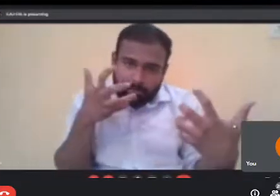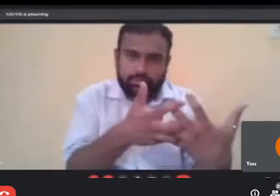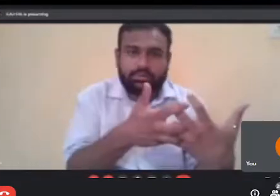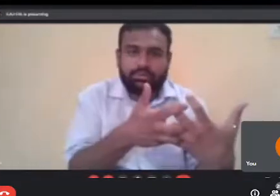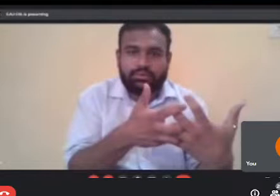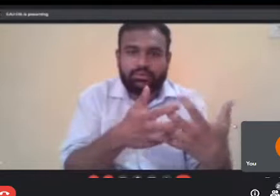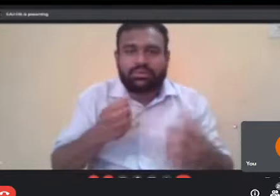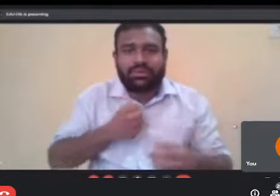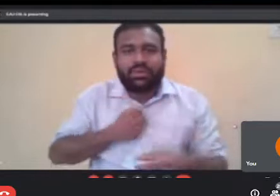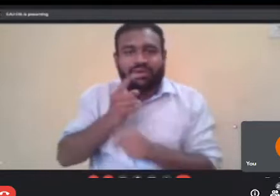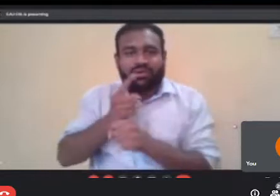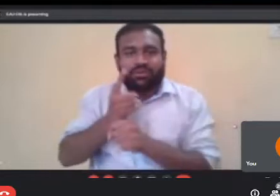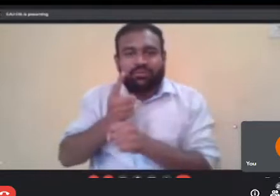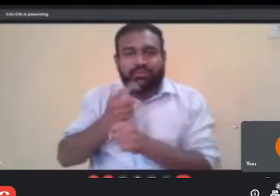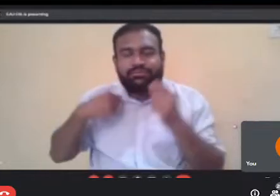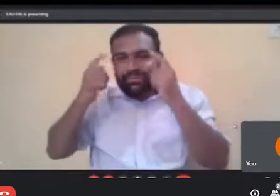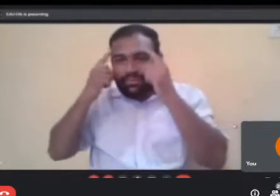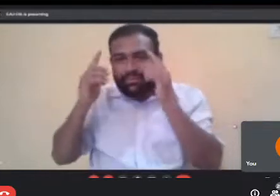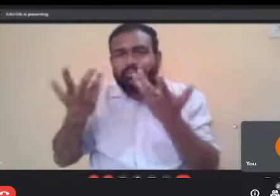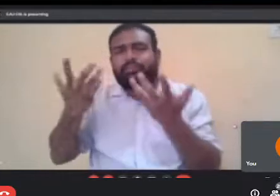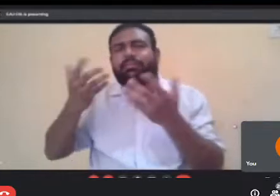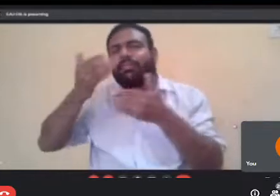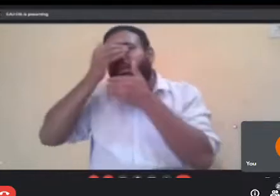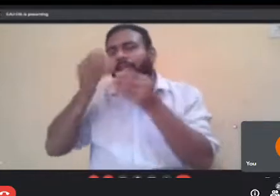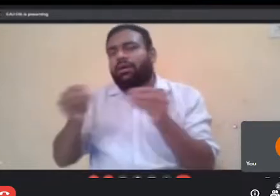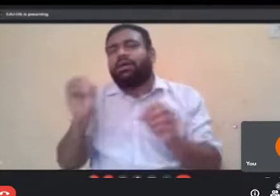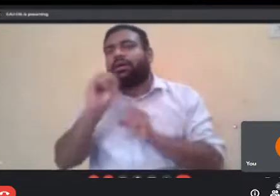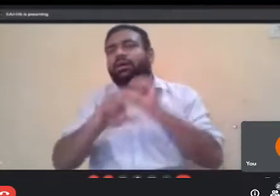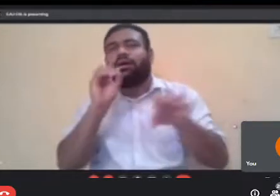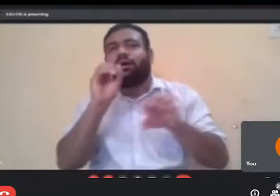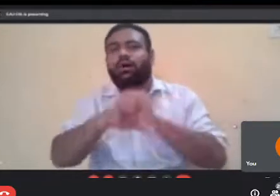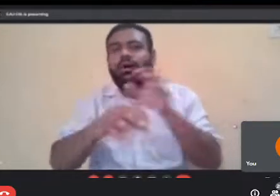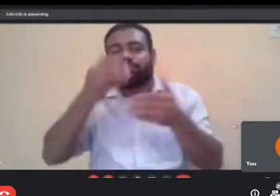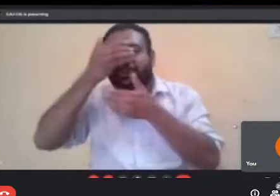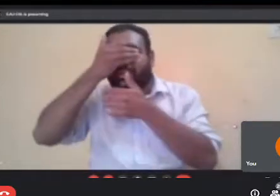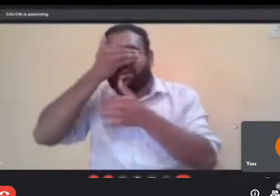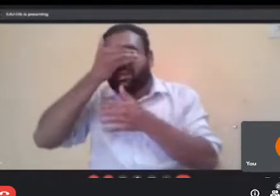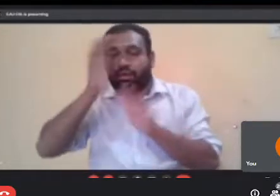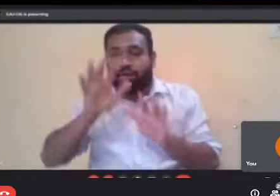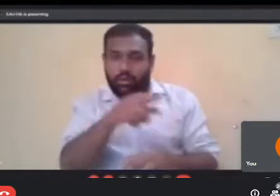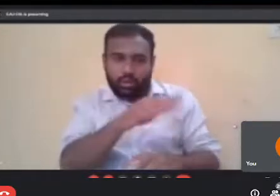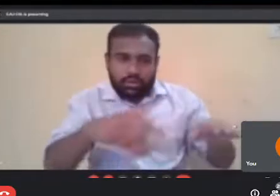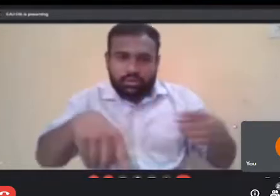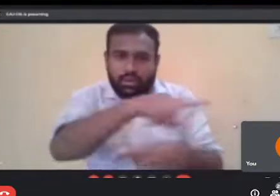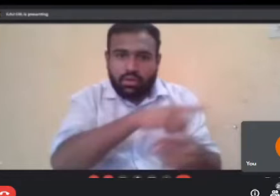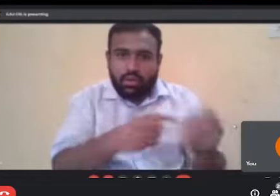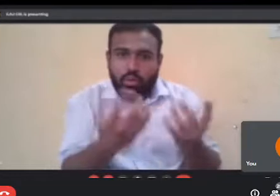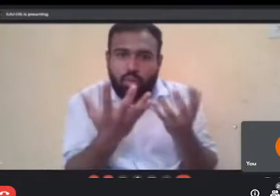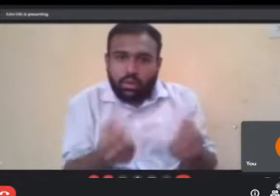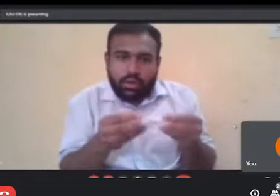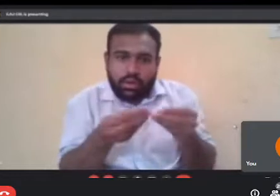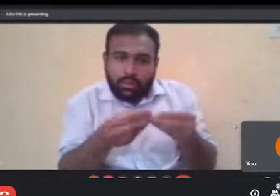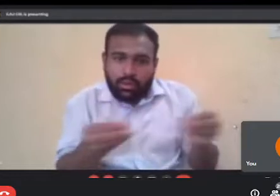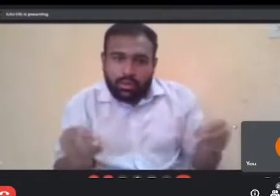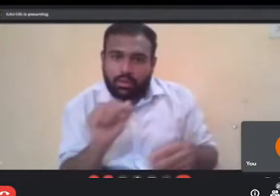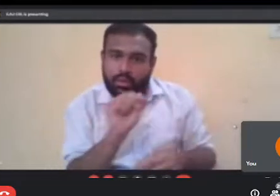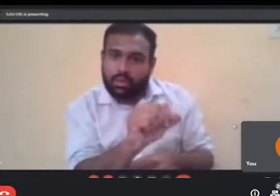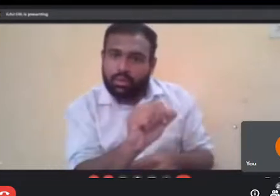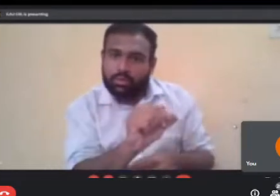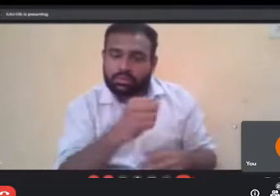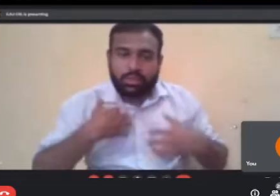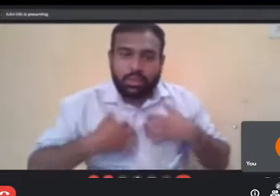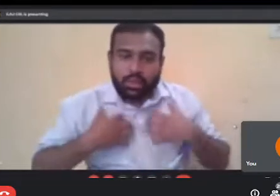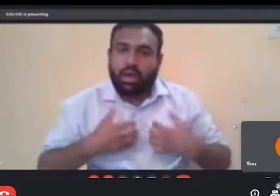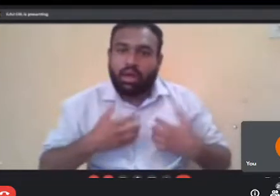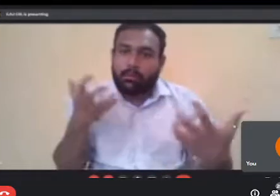So the primary idea here is that we want to give and use material which the children